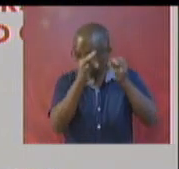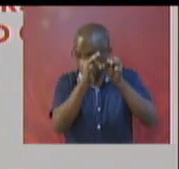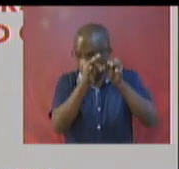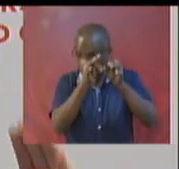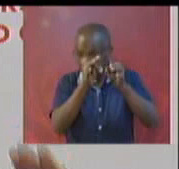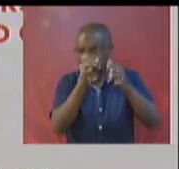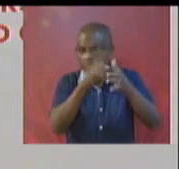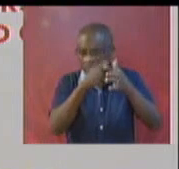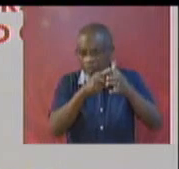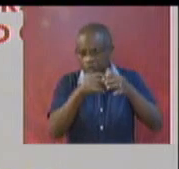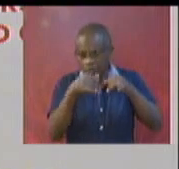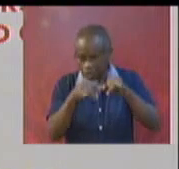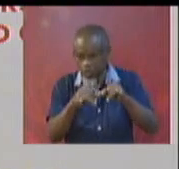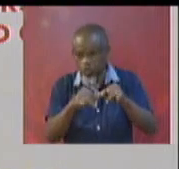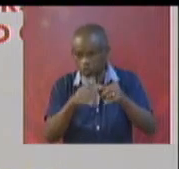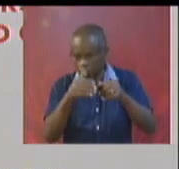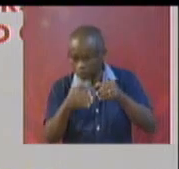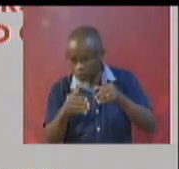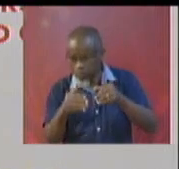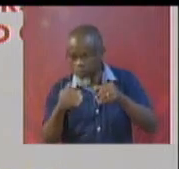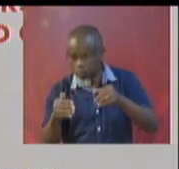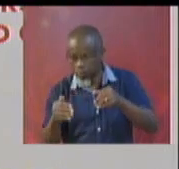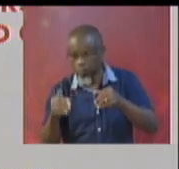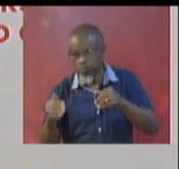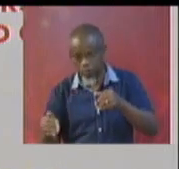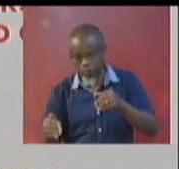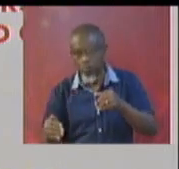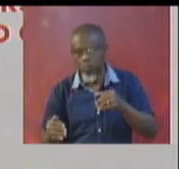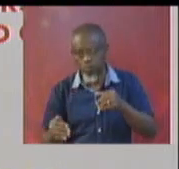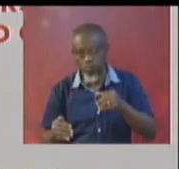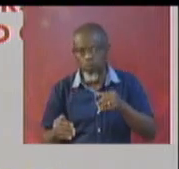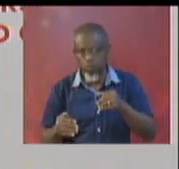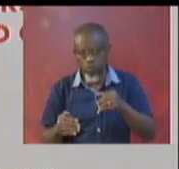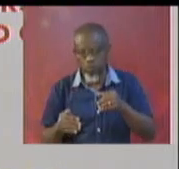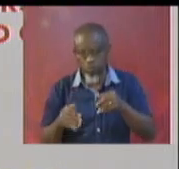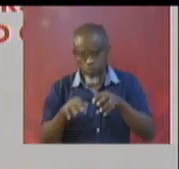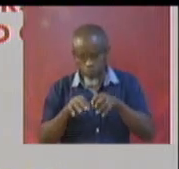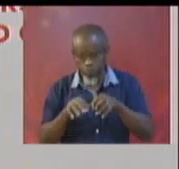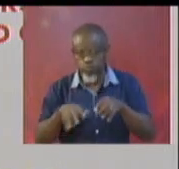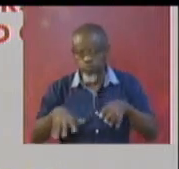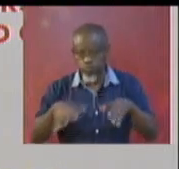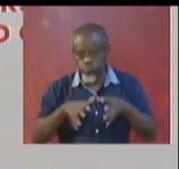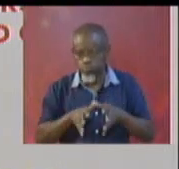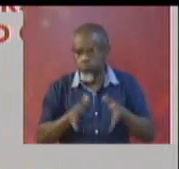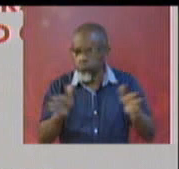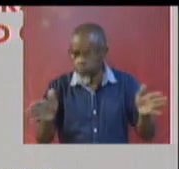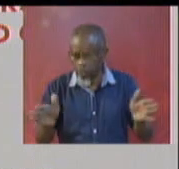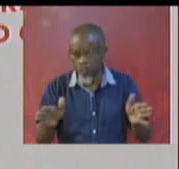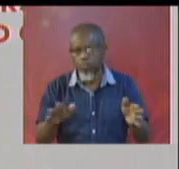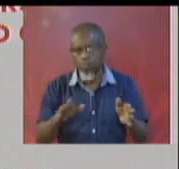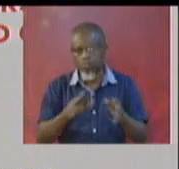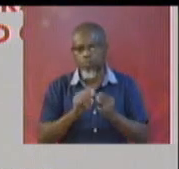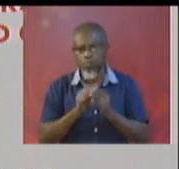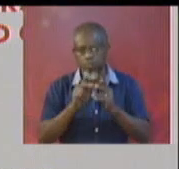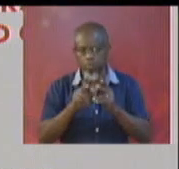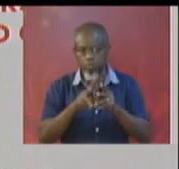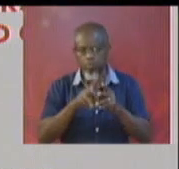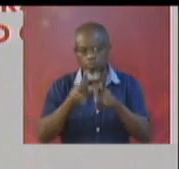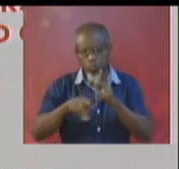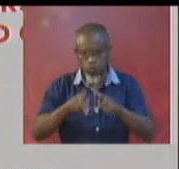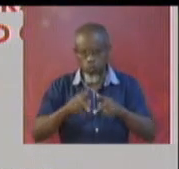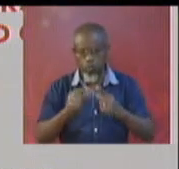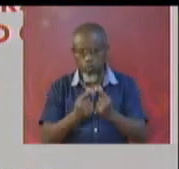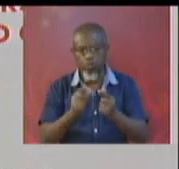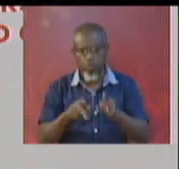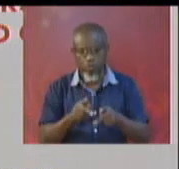ourselves down the order of priority into the general population. But there is no plan to vaccinate